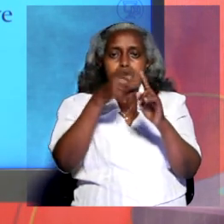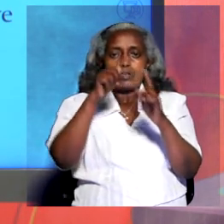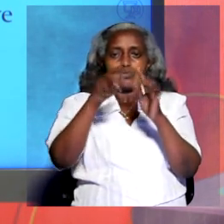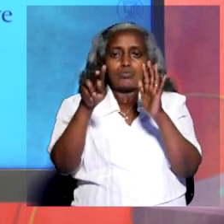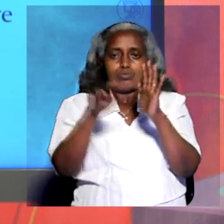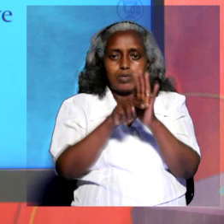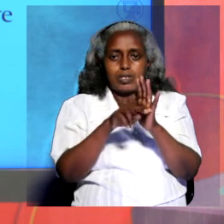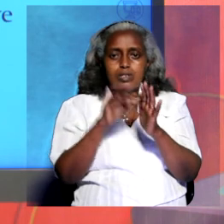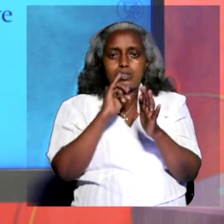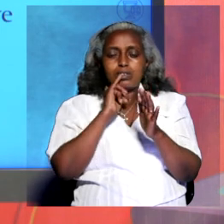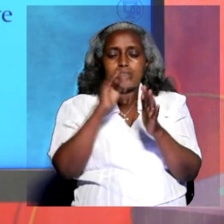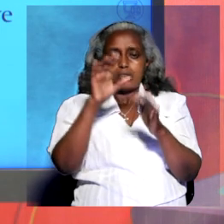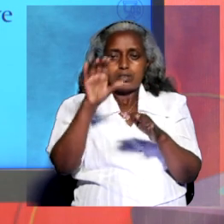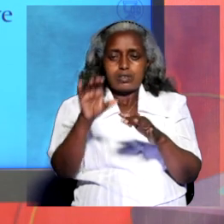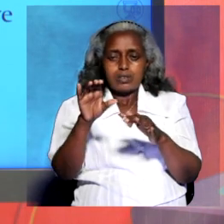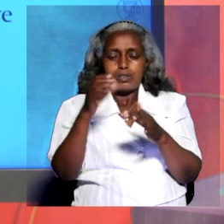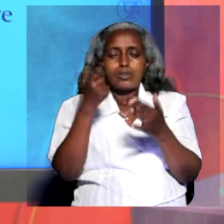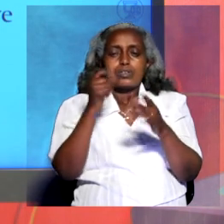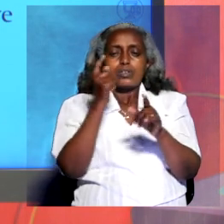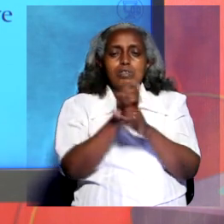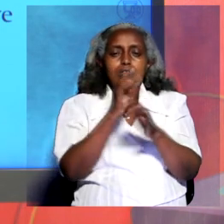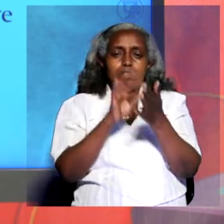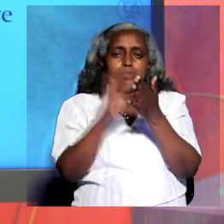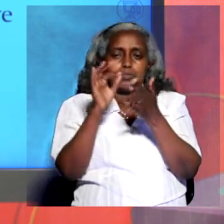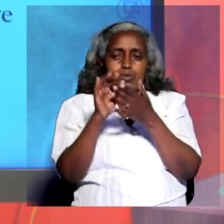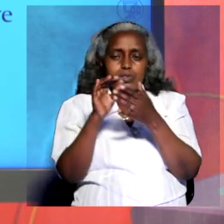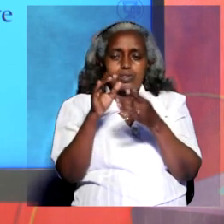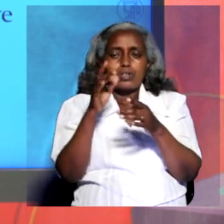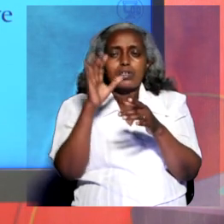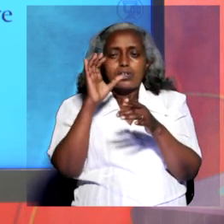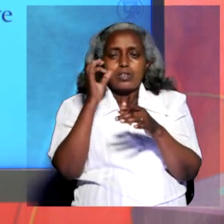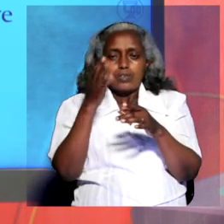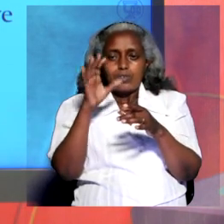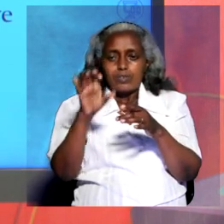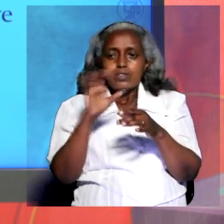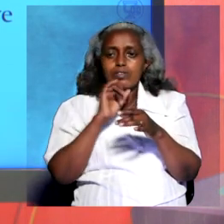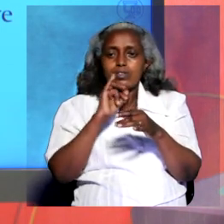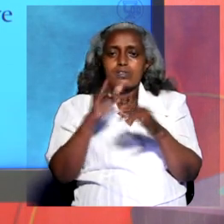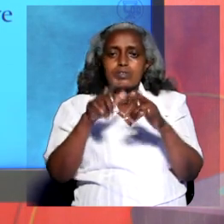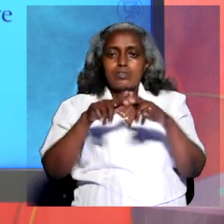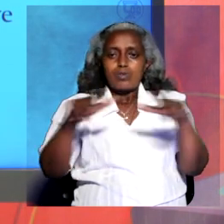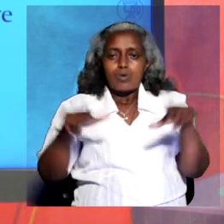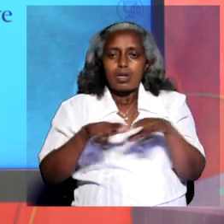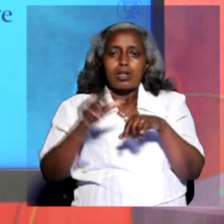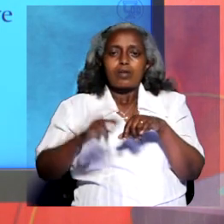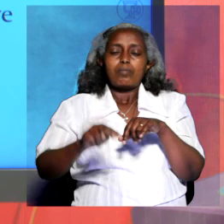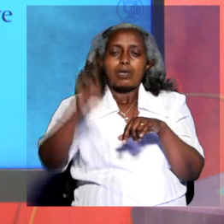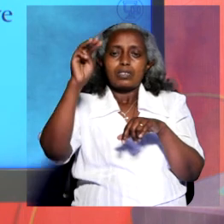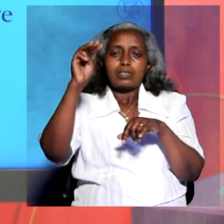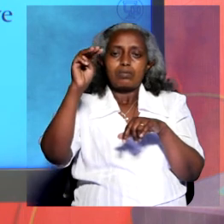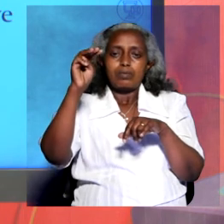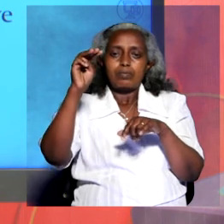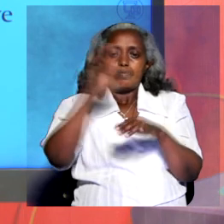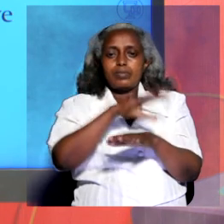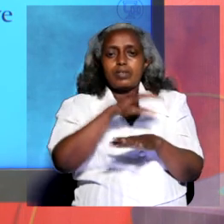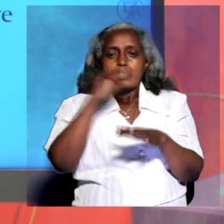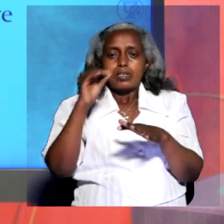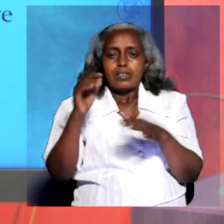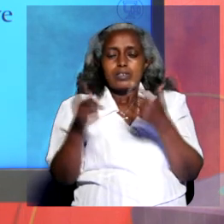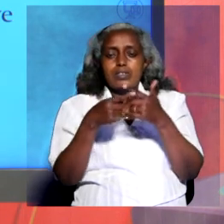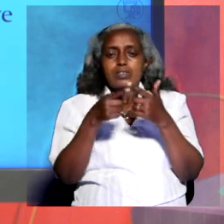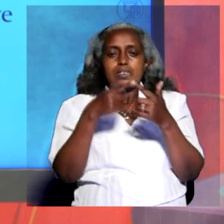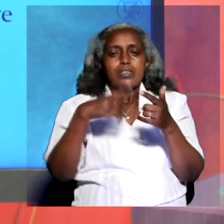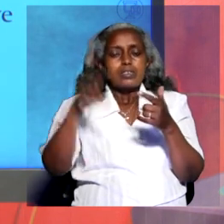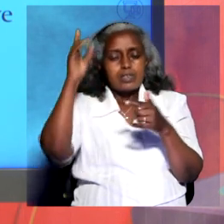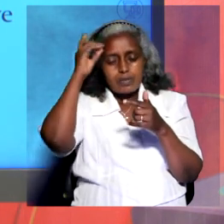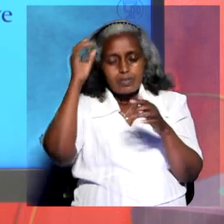to minus at c or at the critical point, then f of c will be this local maximum. And if the second